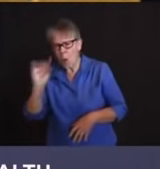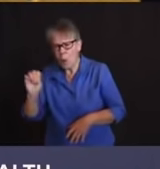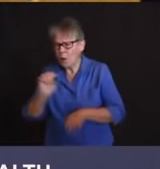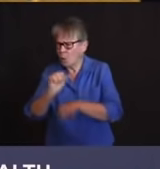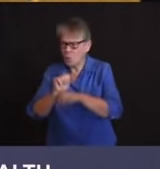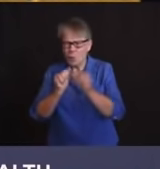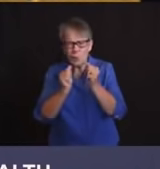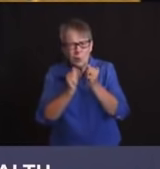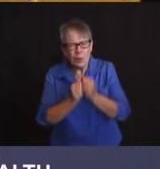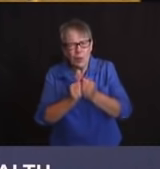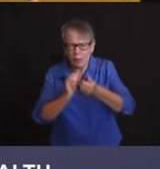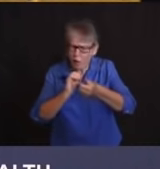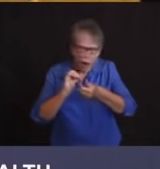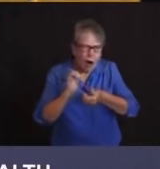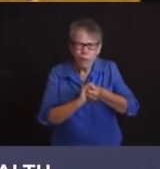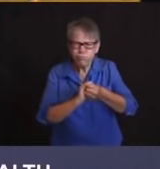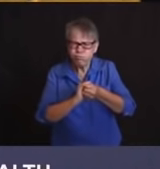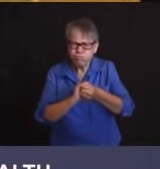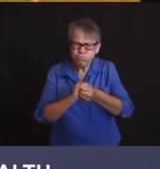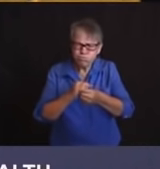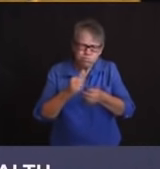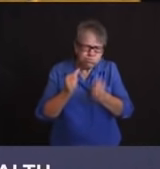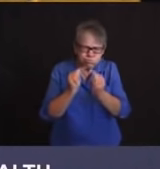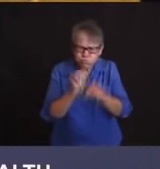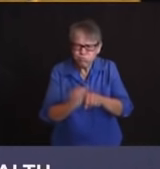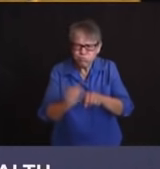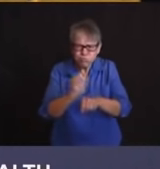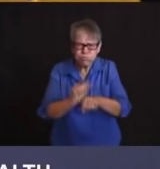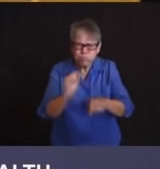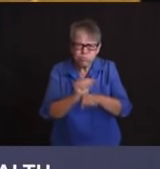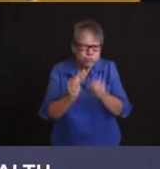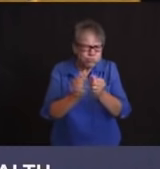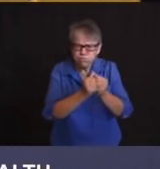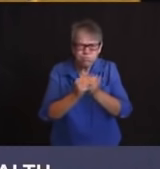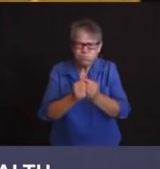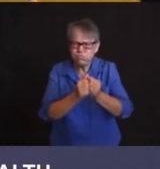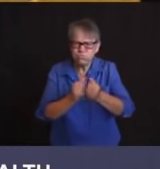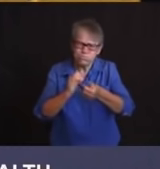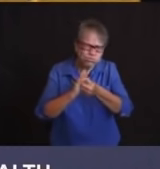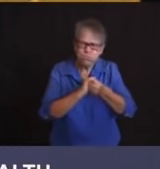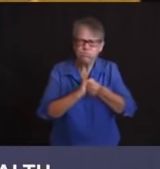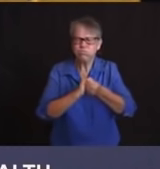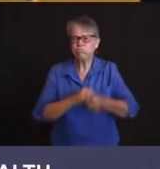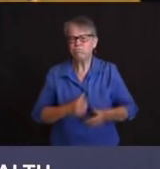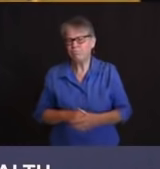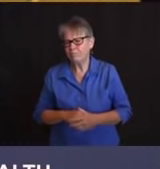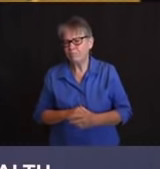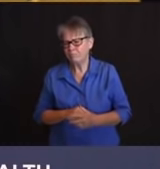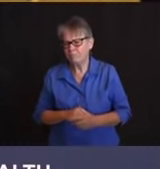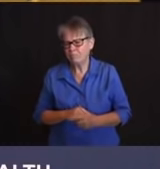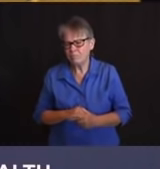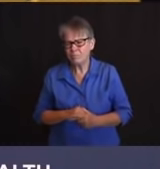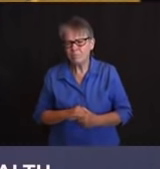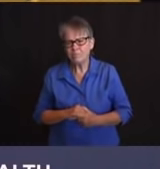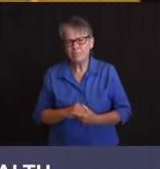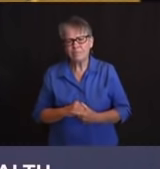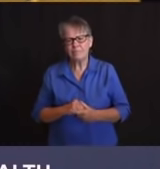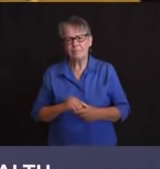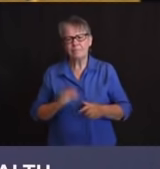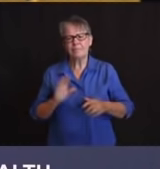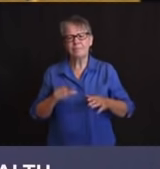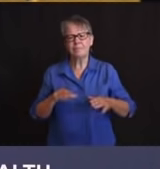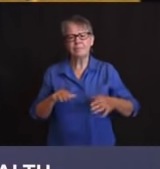up until now, with obviously a lot of anticipation about what it's going to look like when we open, that we're not a monolithic school